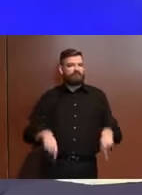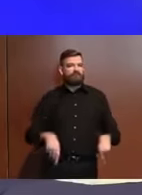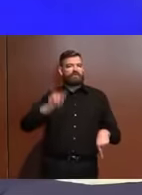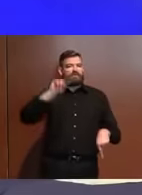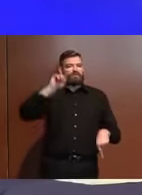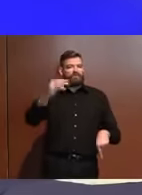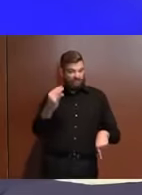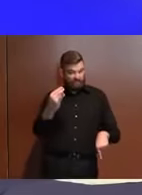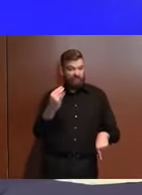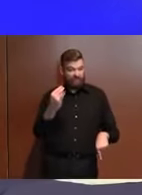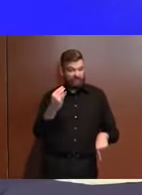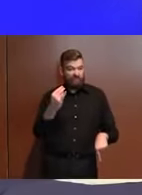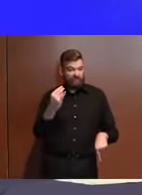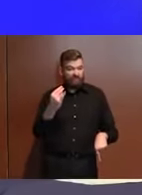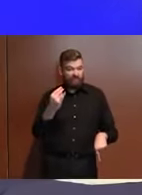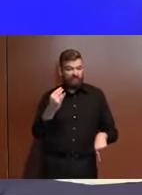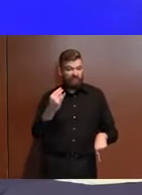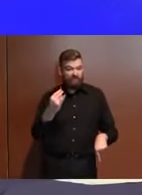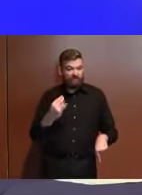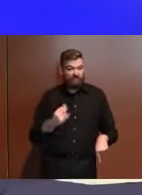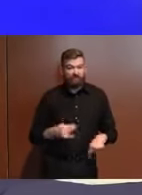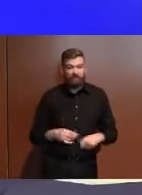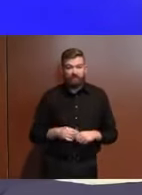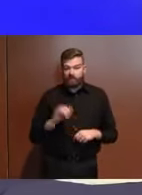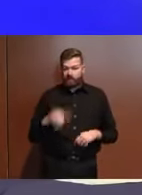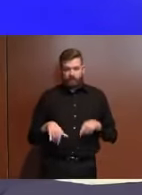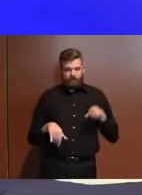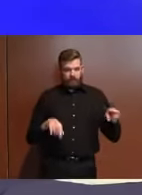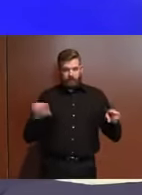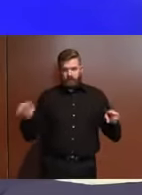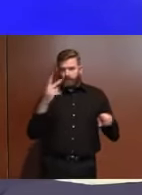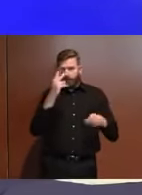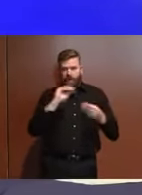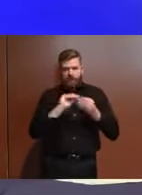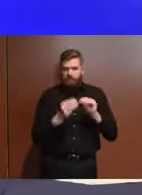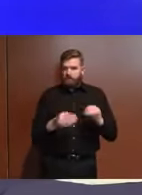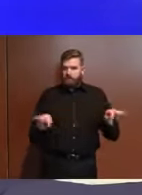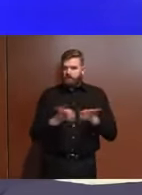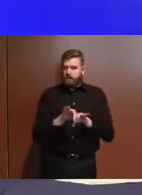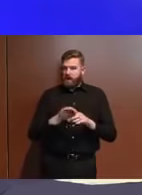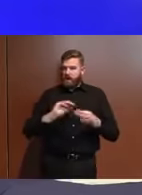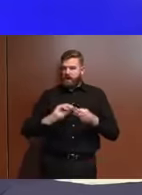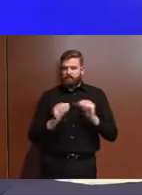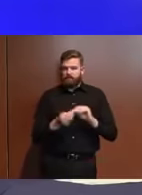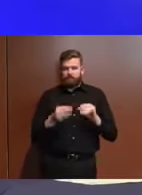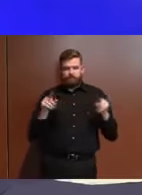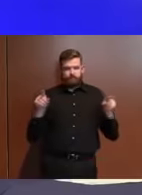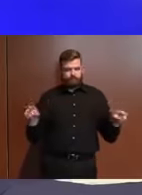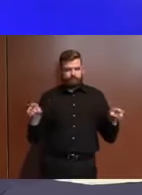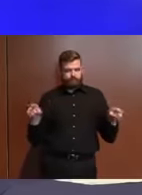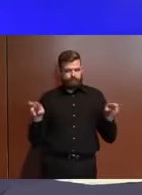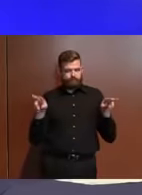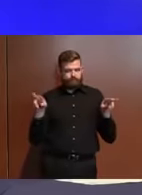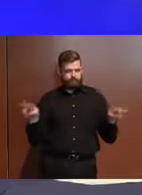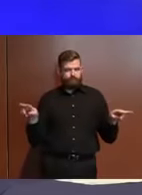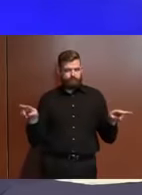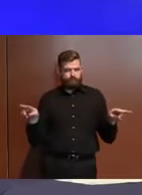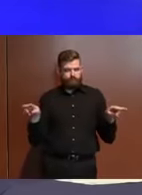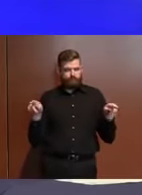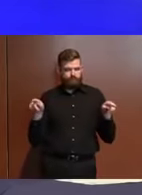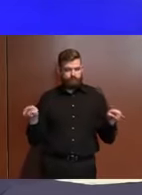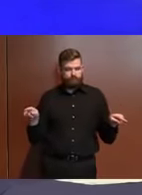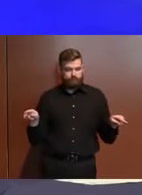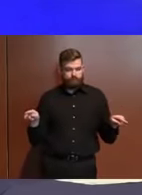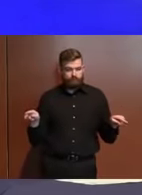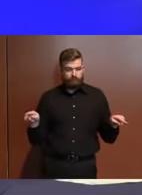comparison. Those are two numbers I think are worth at least acknowledging. Is that fair to say? Yeah. Pat, if somebody goes in, the business